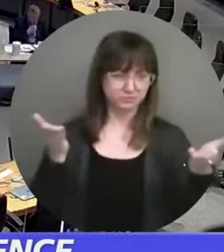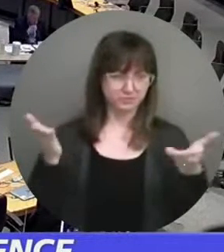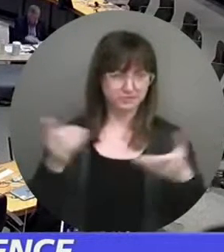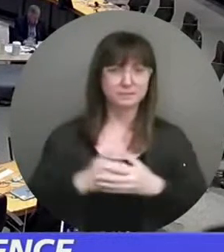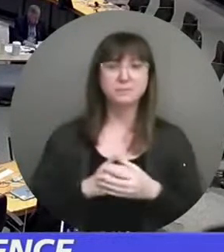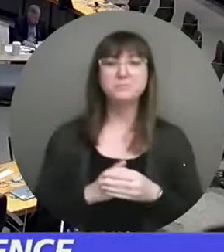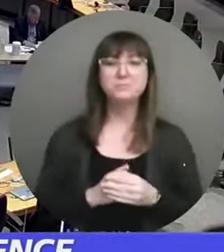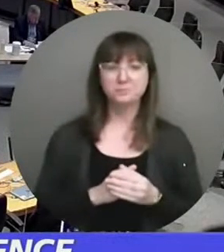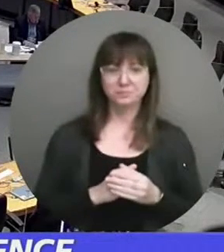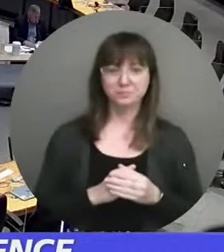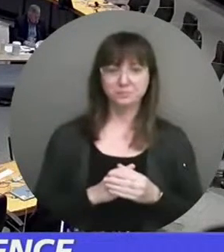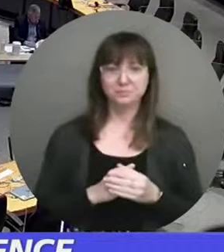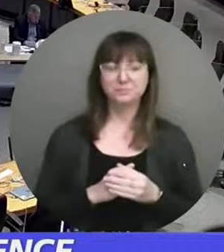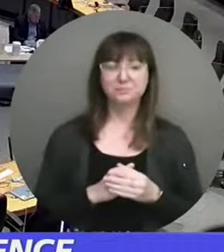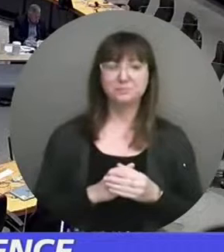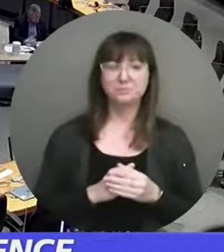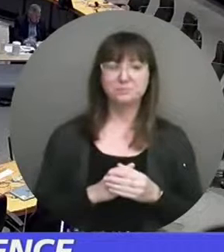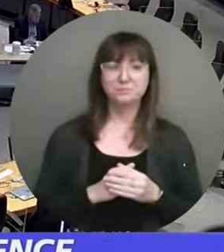et des services environnementaux.